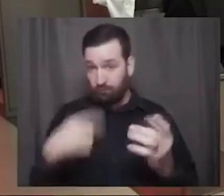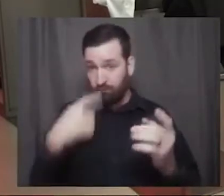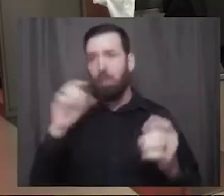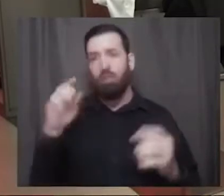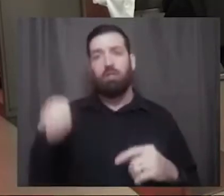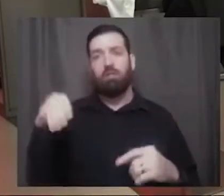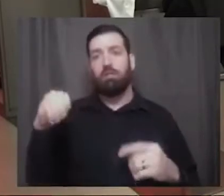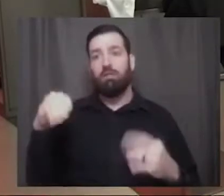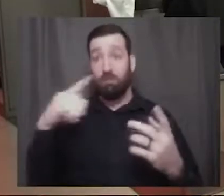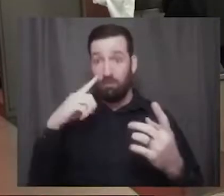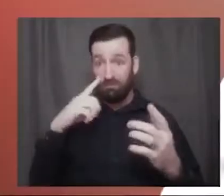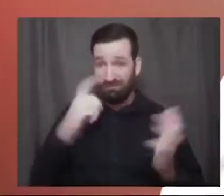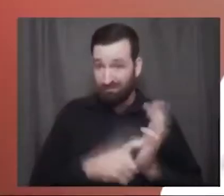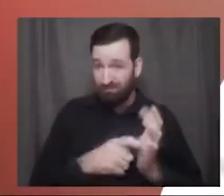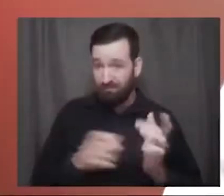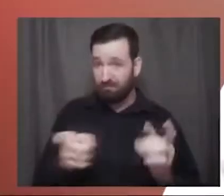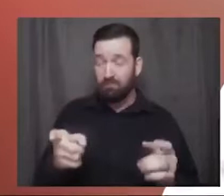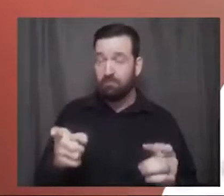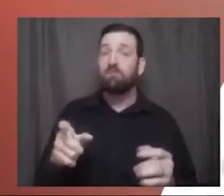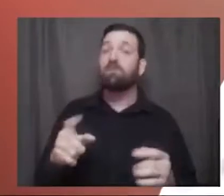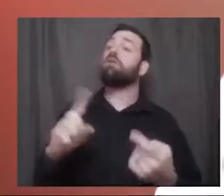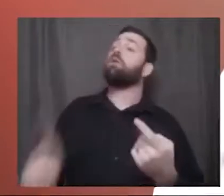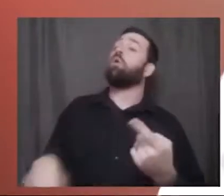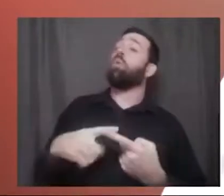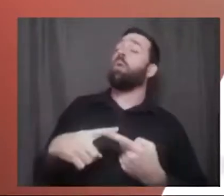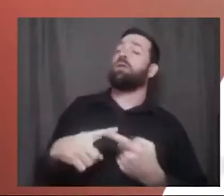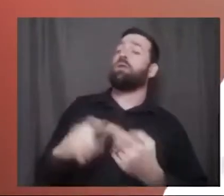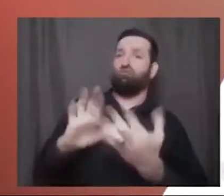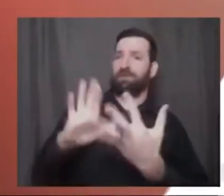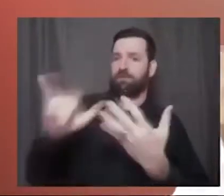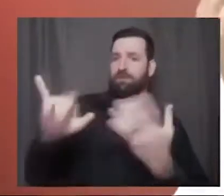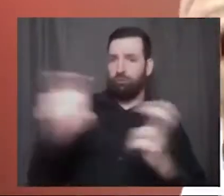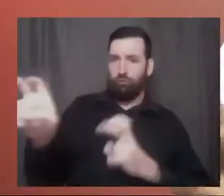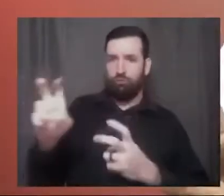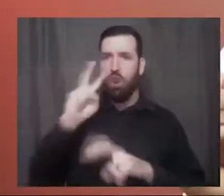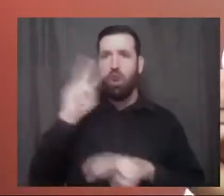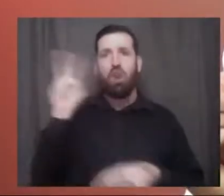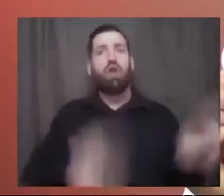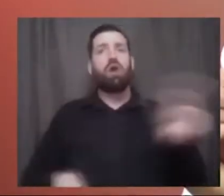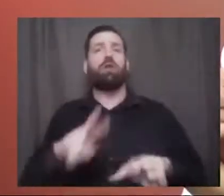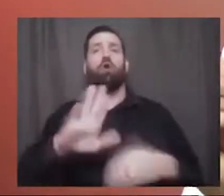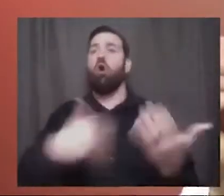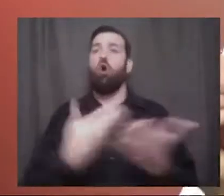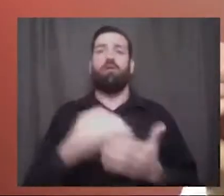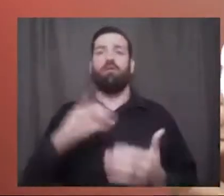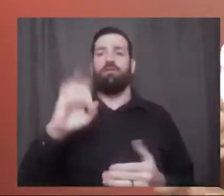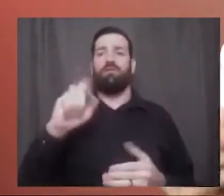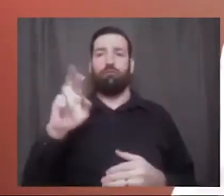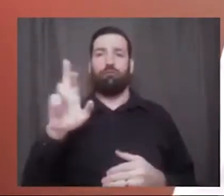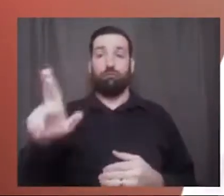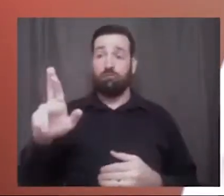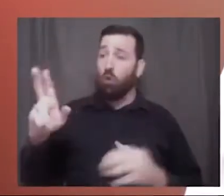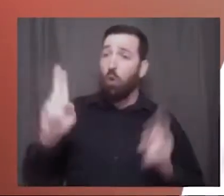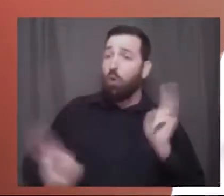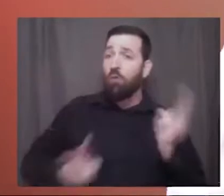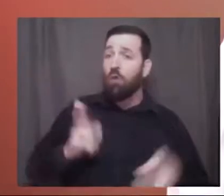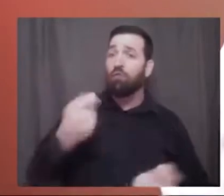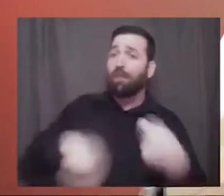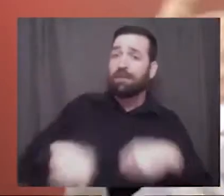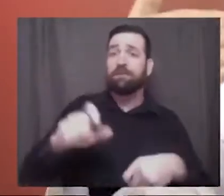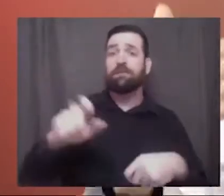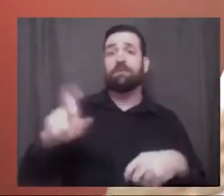at you? Well, I would say whenever you're addressing this, you look at all the factors. So you think, just hormone replacement or hormone therapy. The